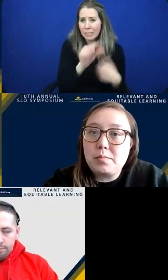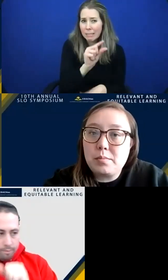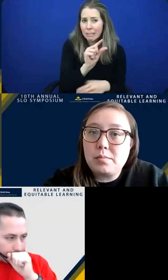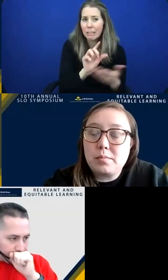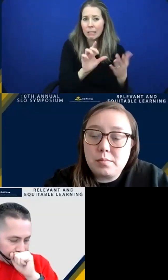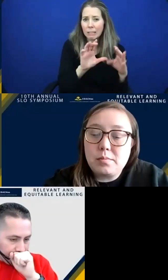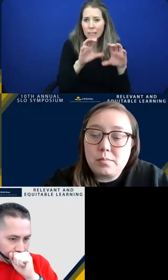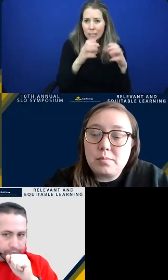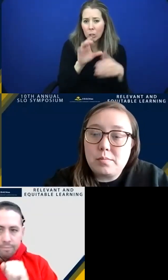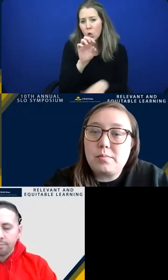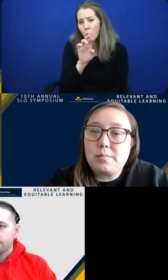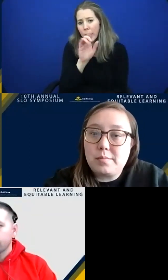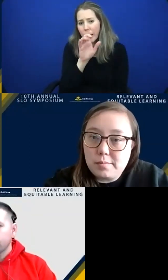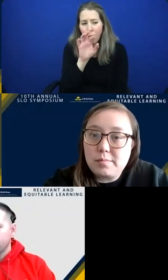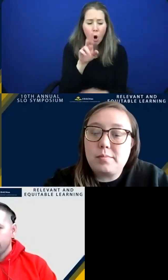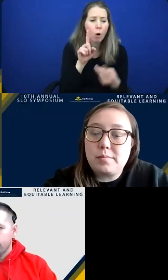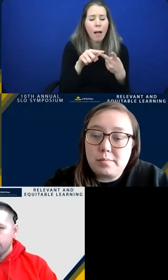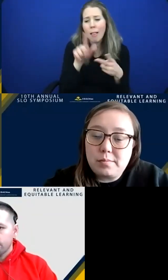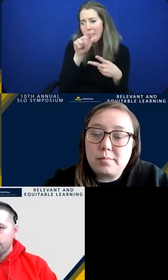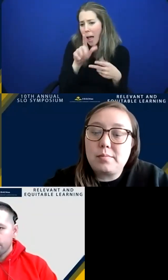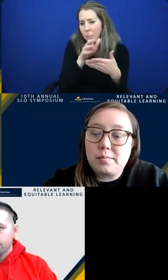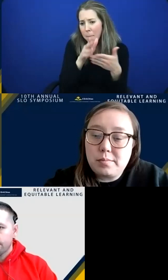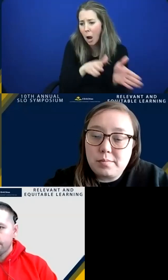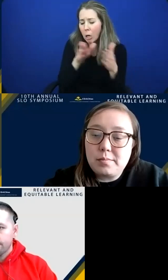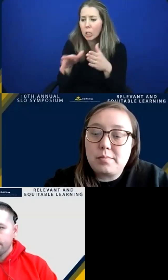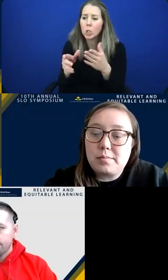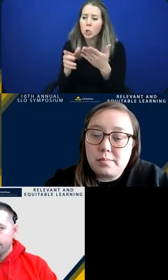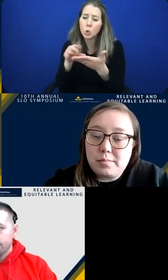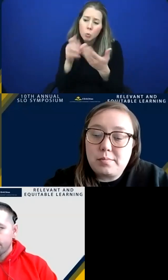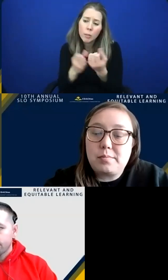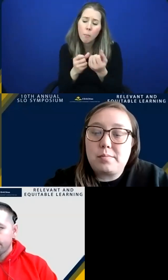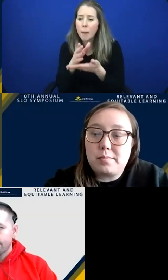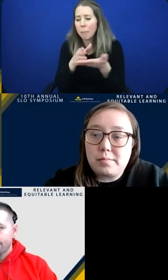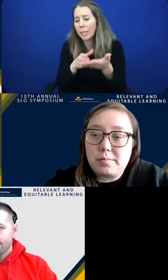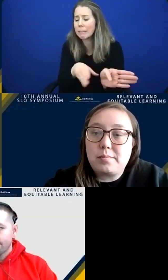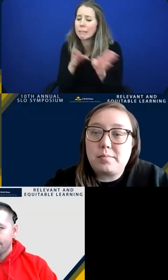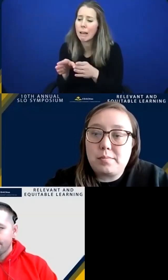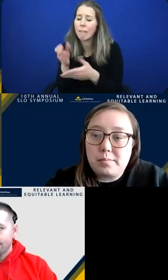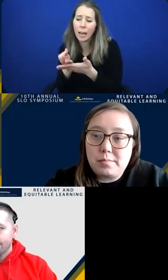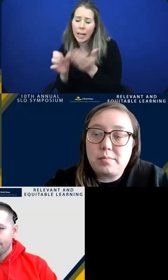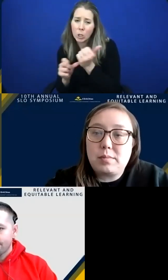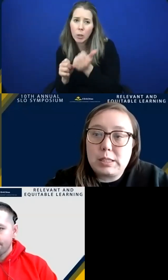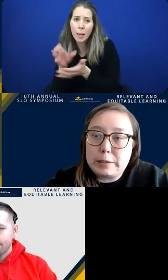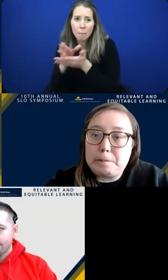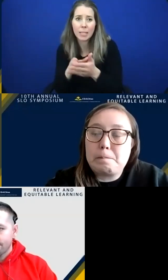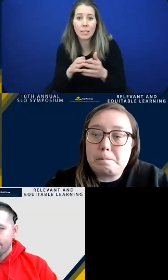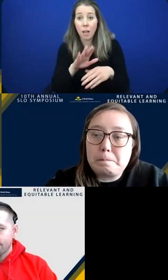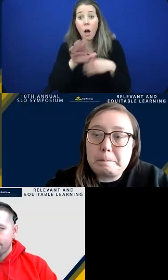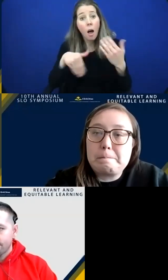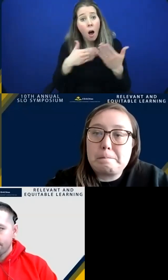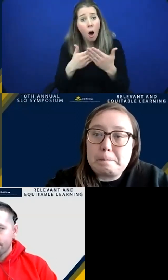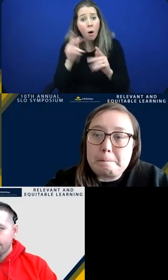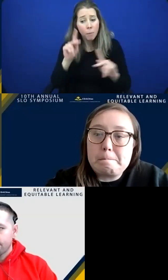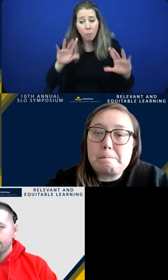curricular piece, this is the library piece, this is the student support piece, this is the financial aid piece. Everybody owns those together because